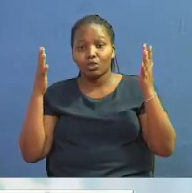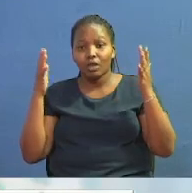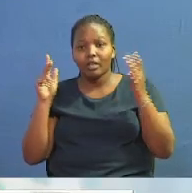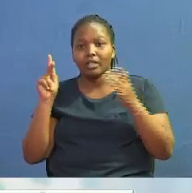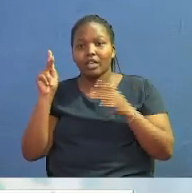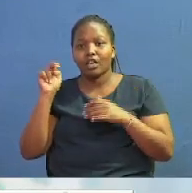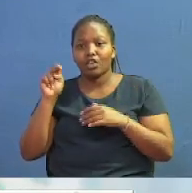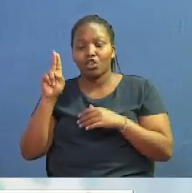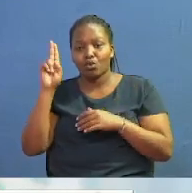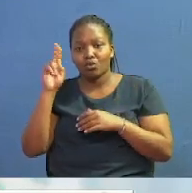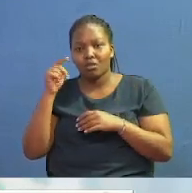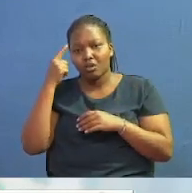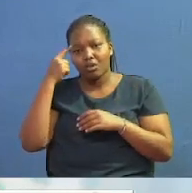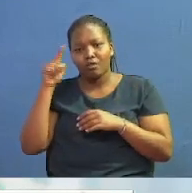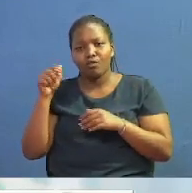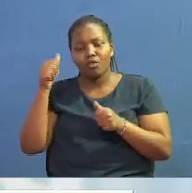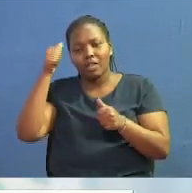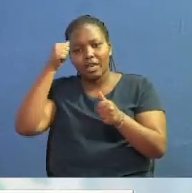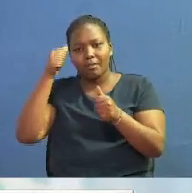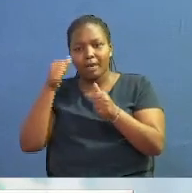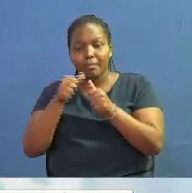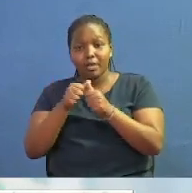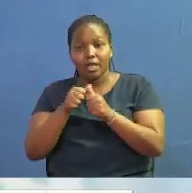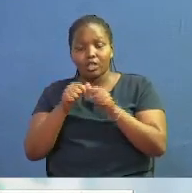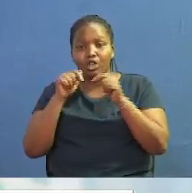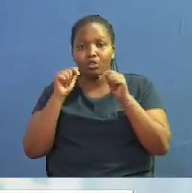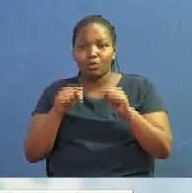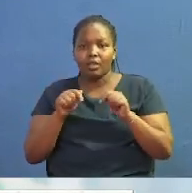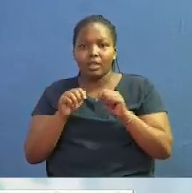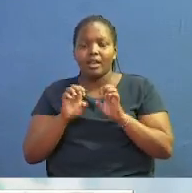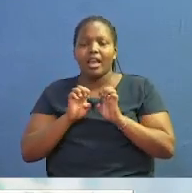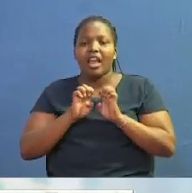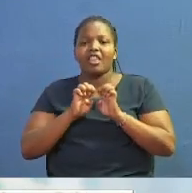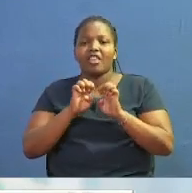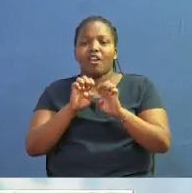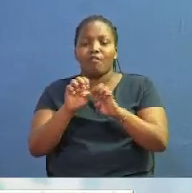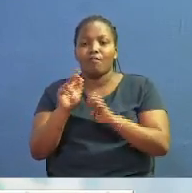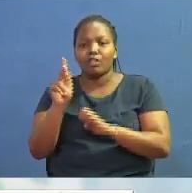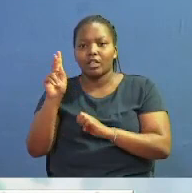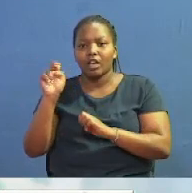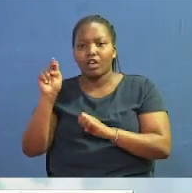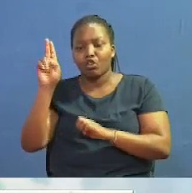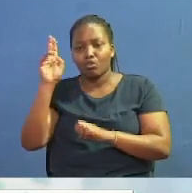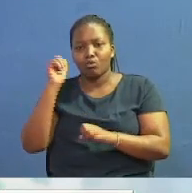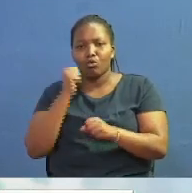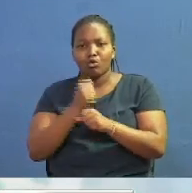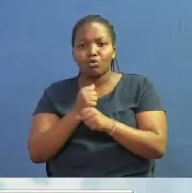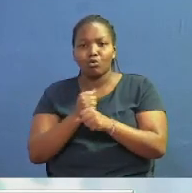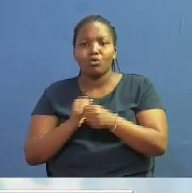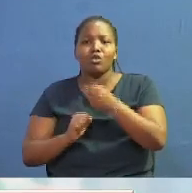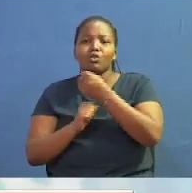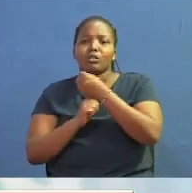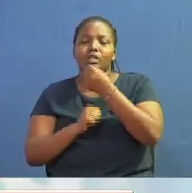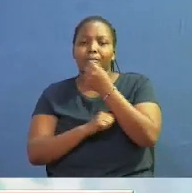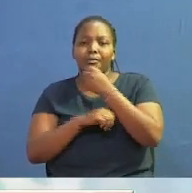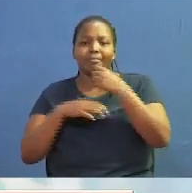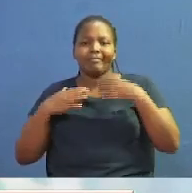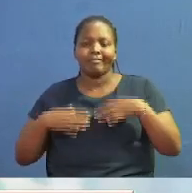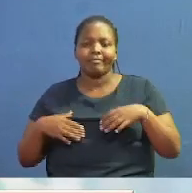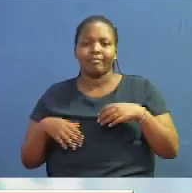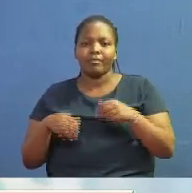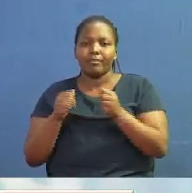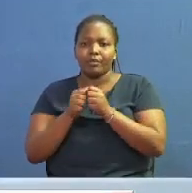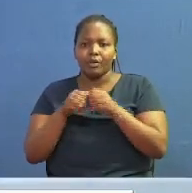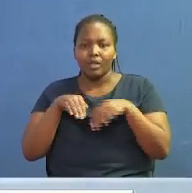commemoration that you've done today and for the many efforts that Kenyatta University has been doing to support persons with disabilities.